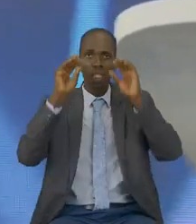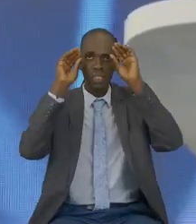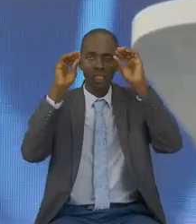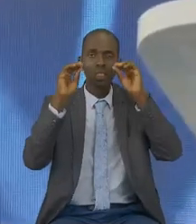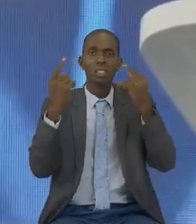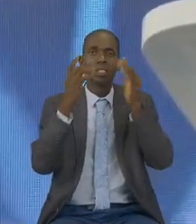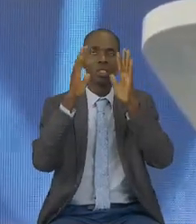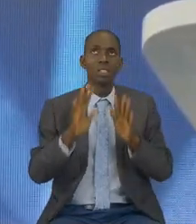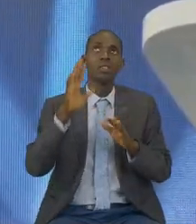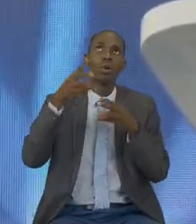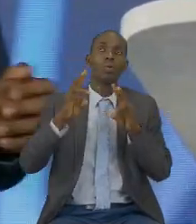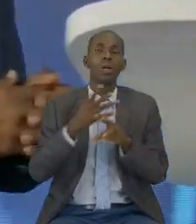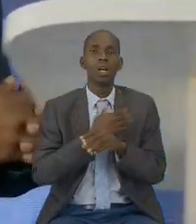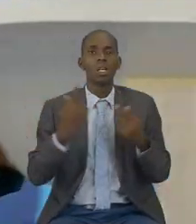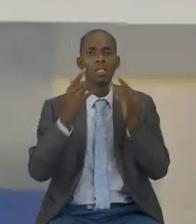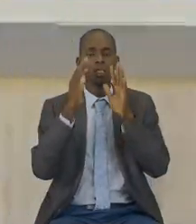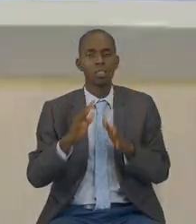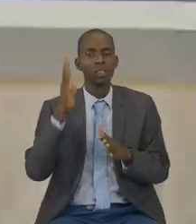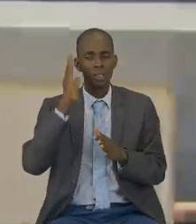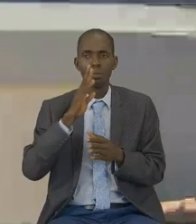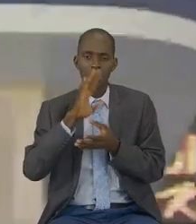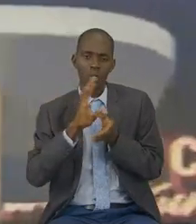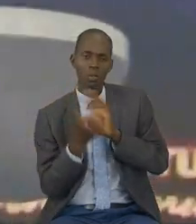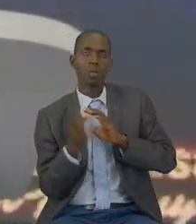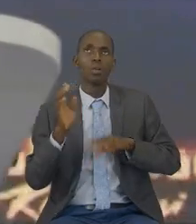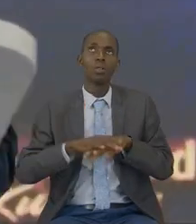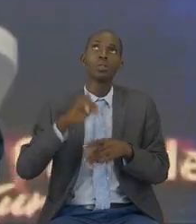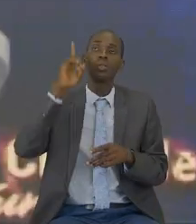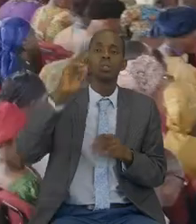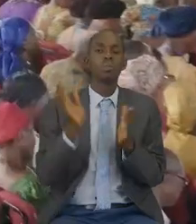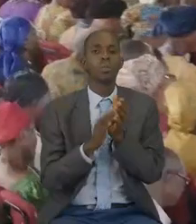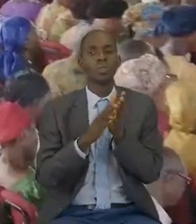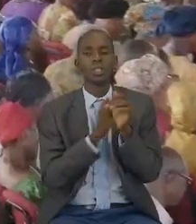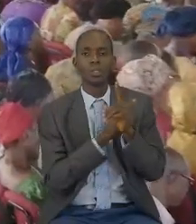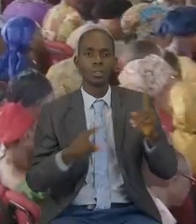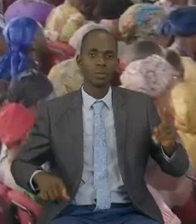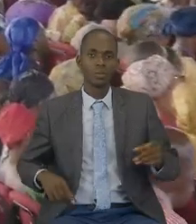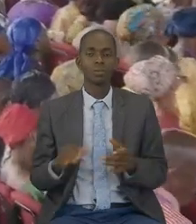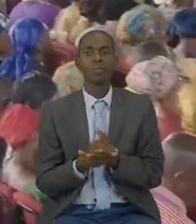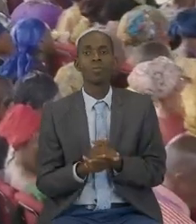and sinners shall be converted unto thee. Praise the Lord.